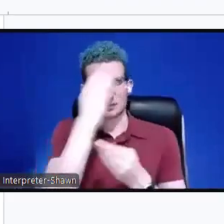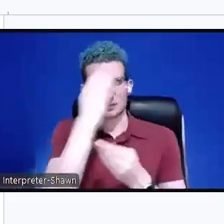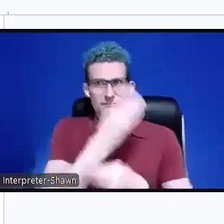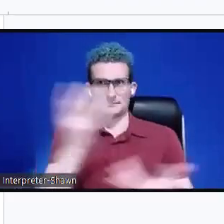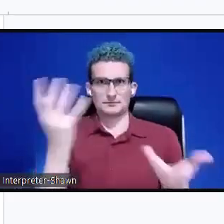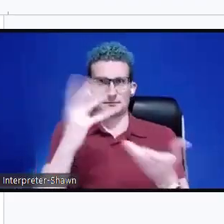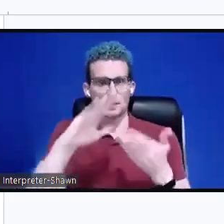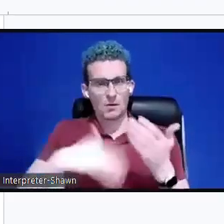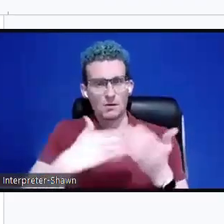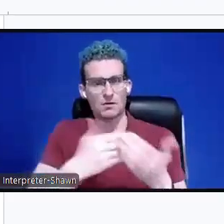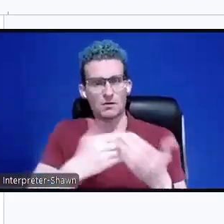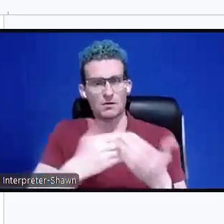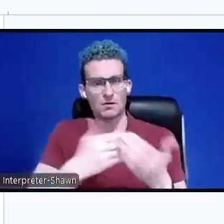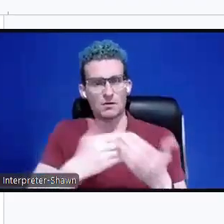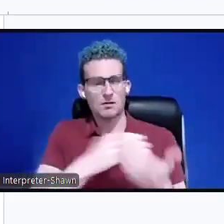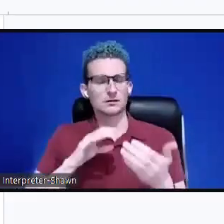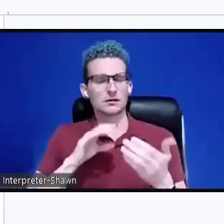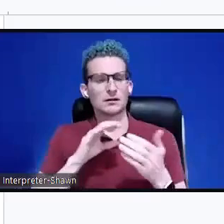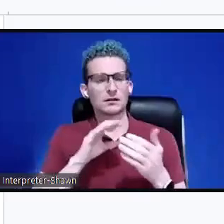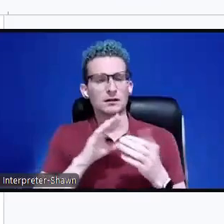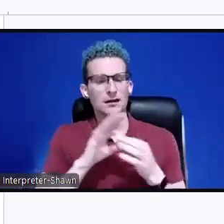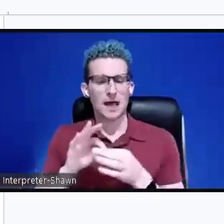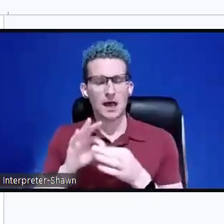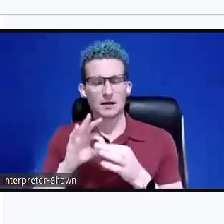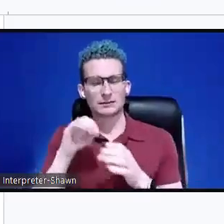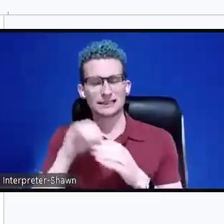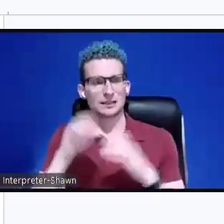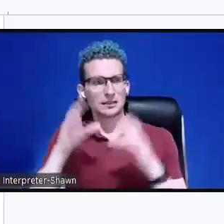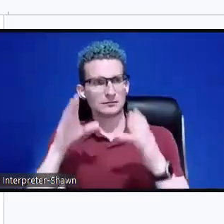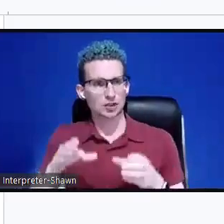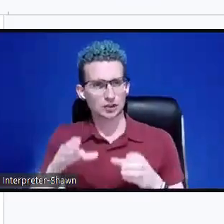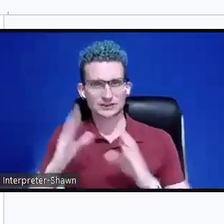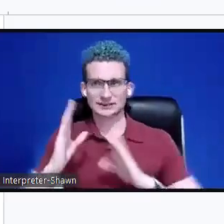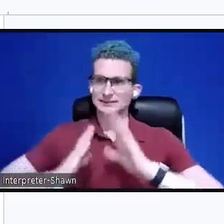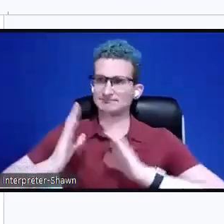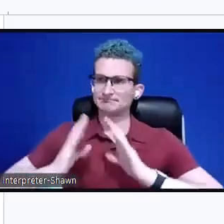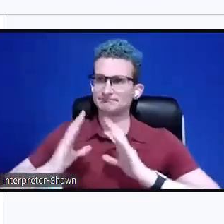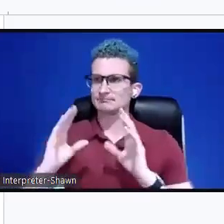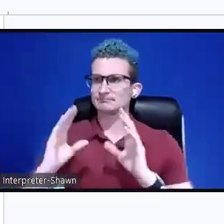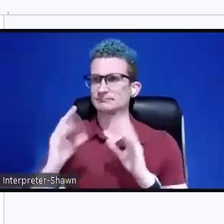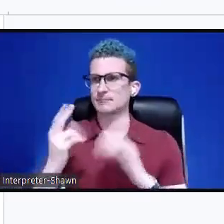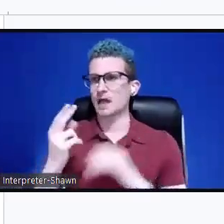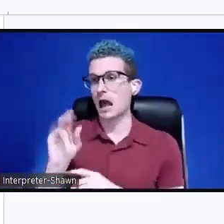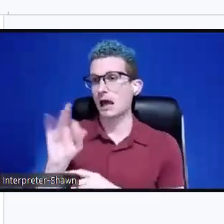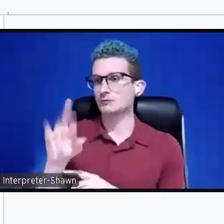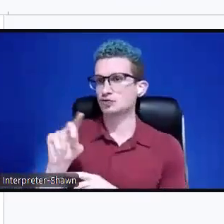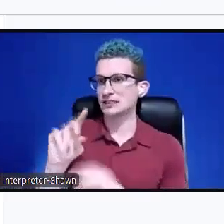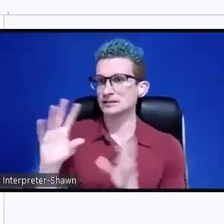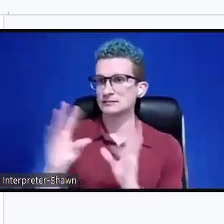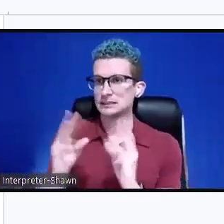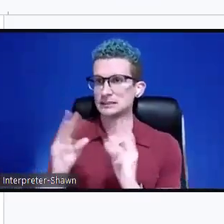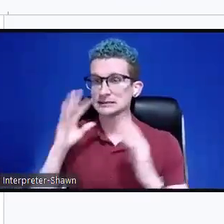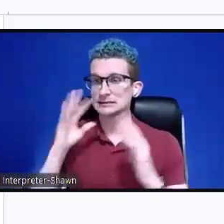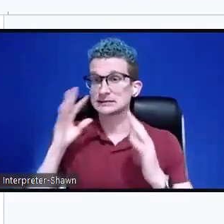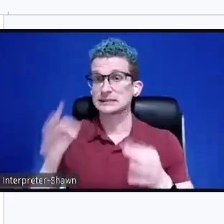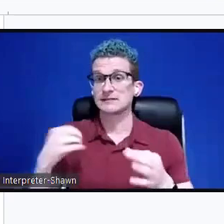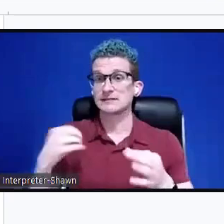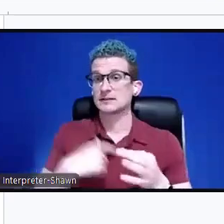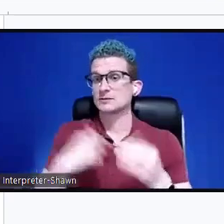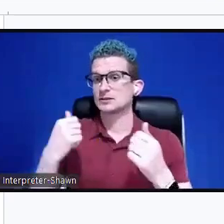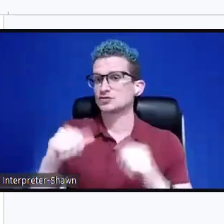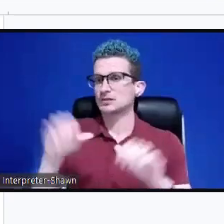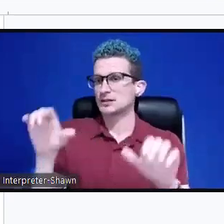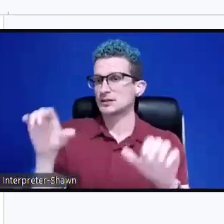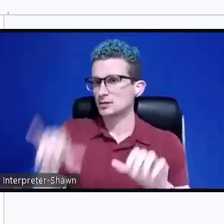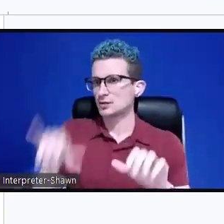with regard to those in-person or hybrid meetings, we're definitely trying to do that. We put forth a compensation